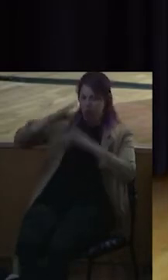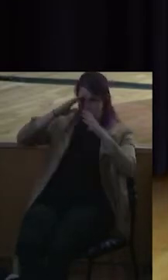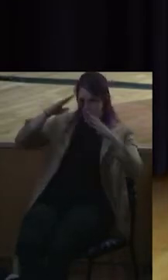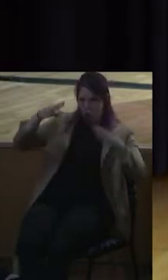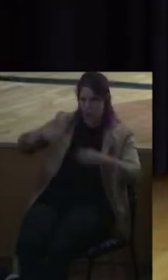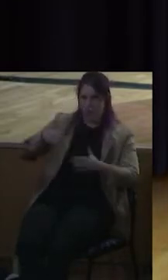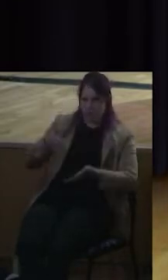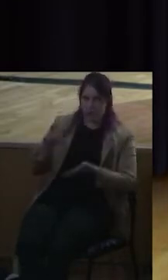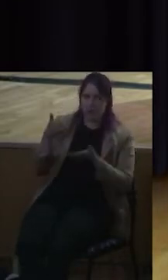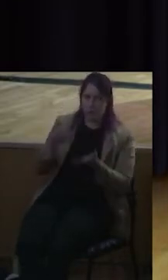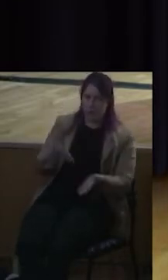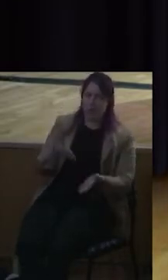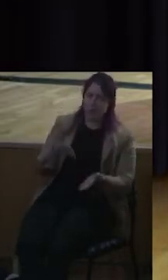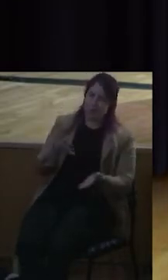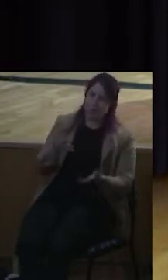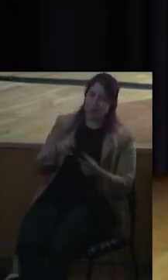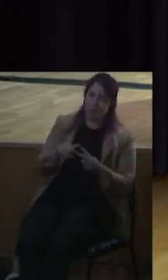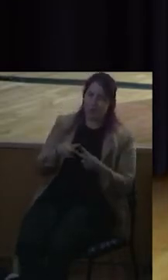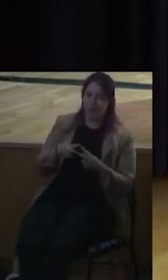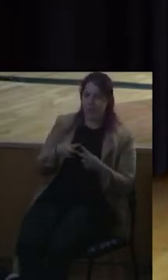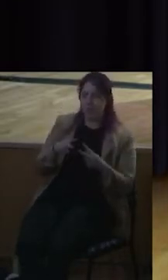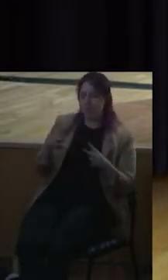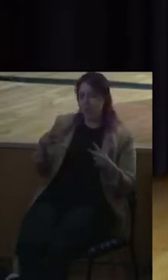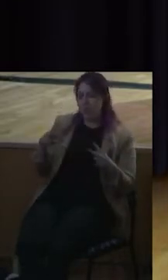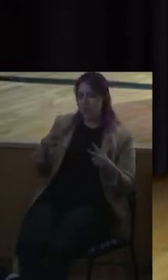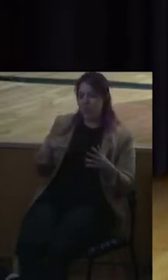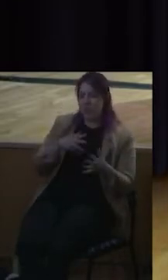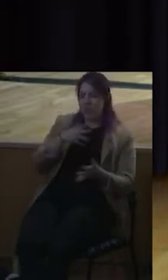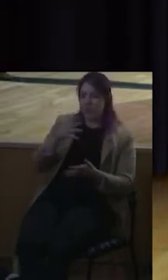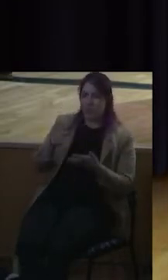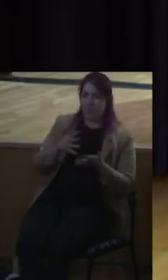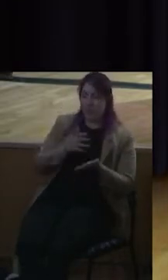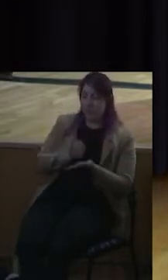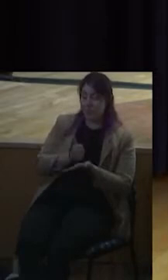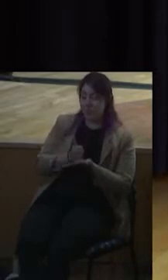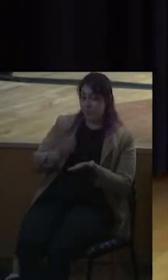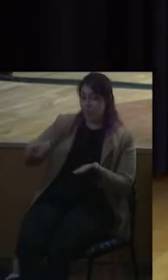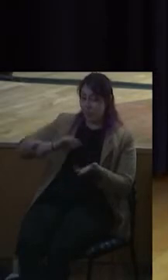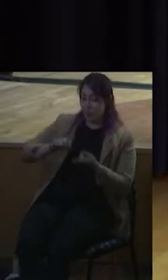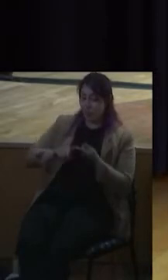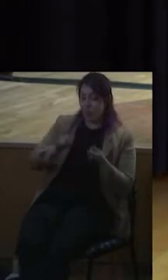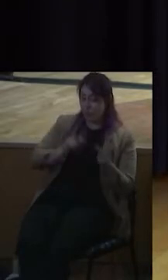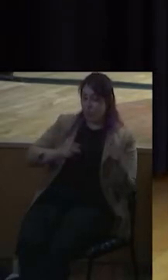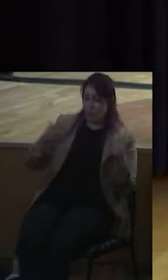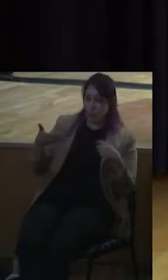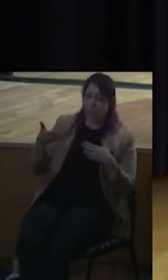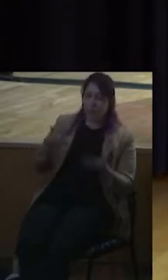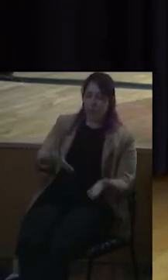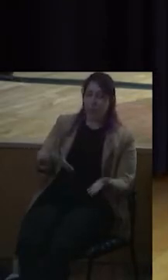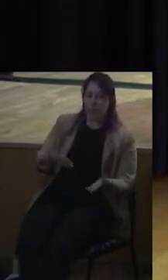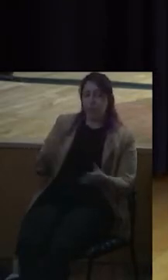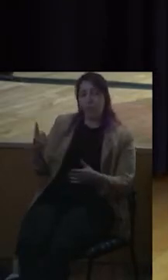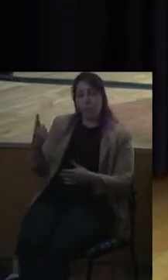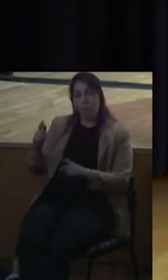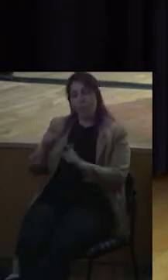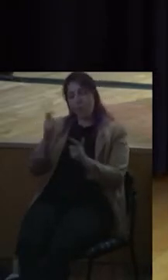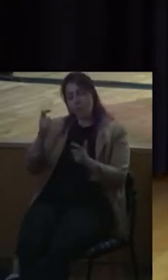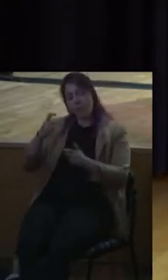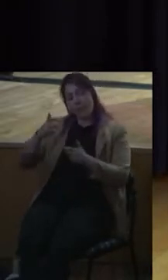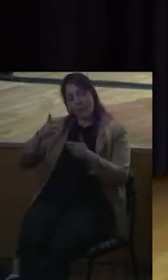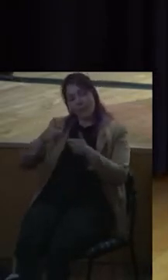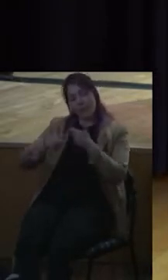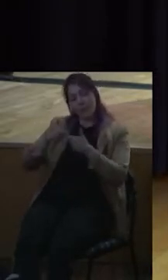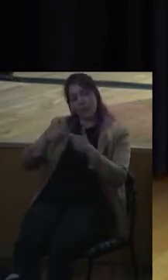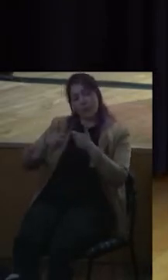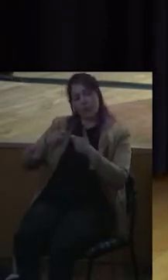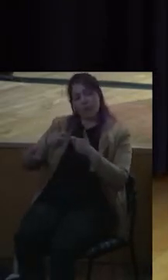and that's not very parametered by the needs of the environment. One of the big issues that we're running with right now